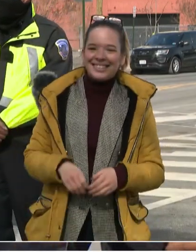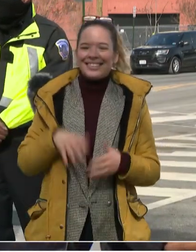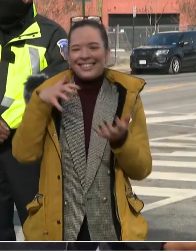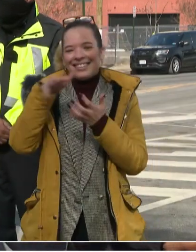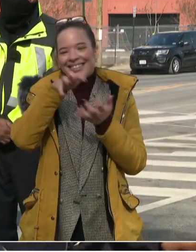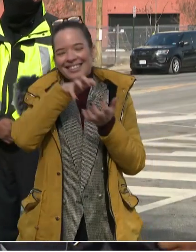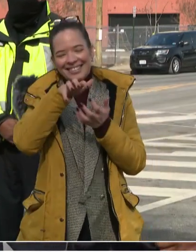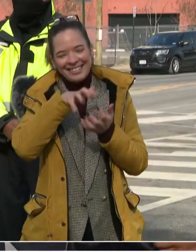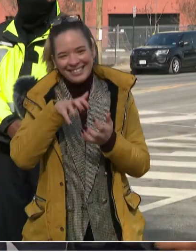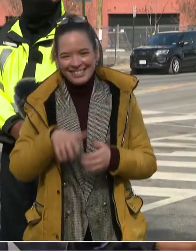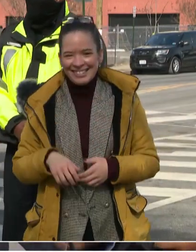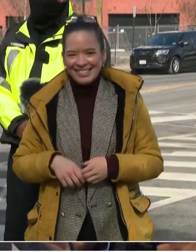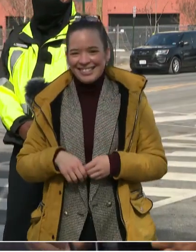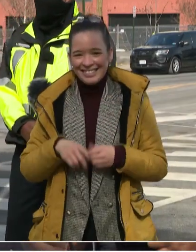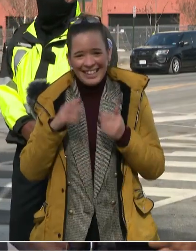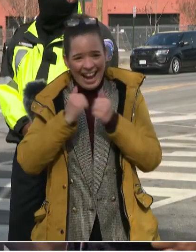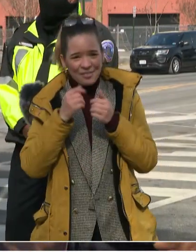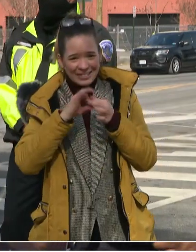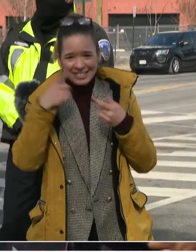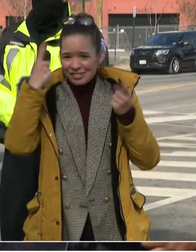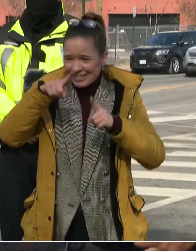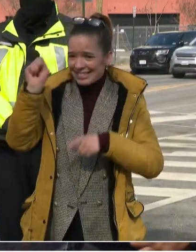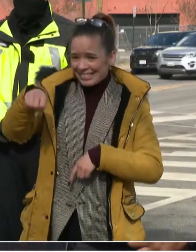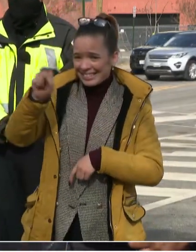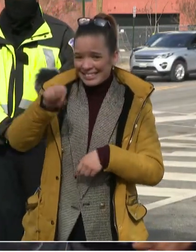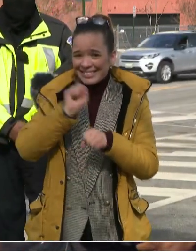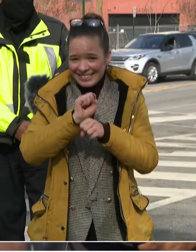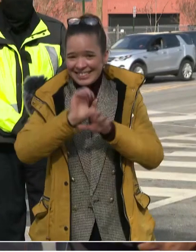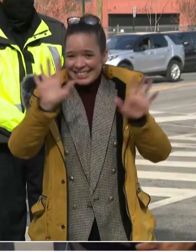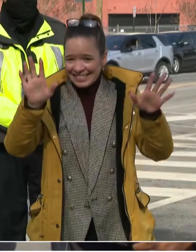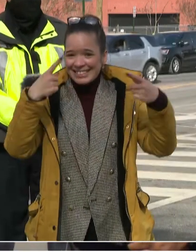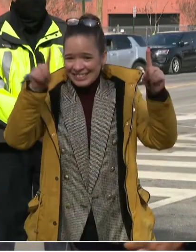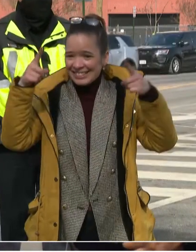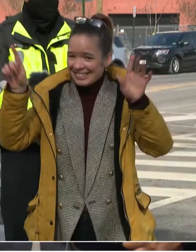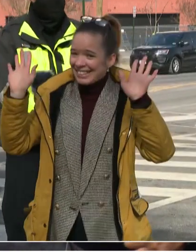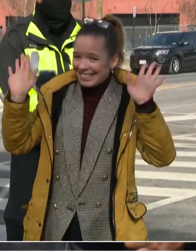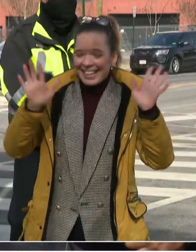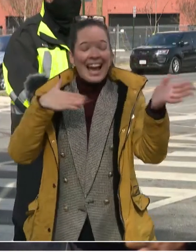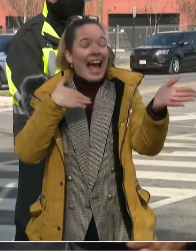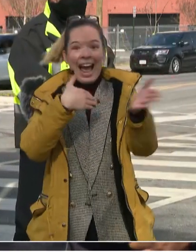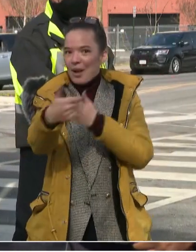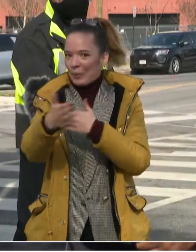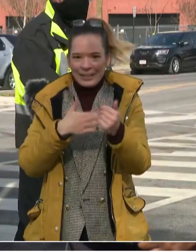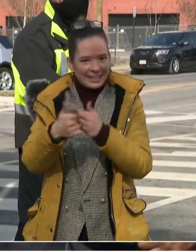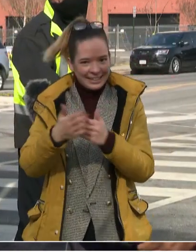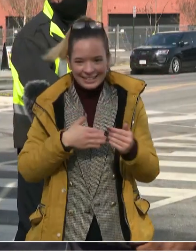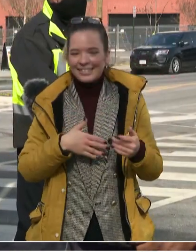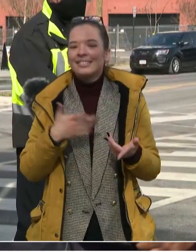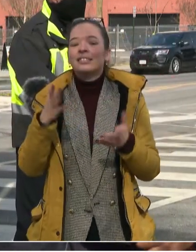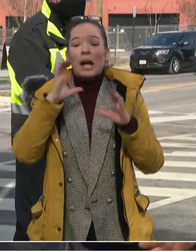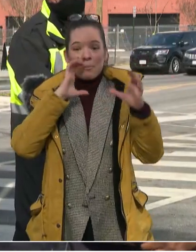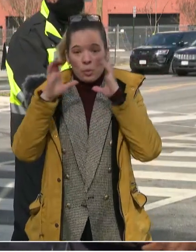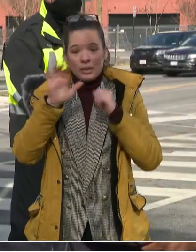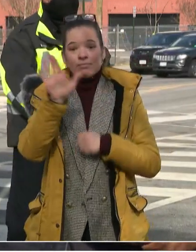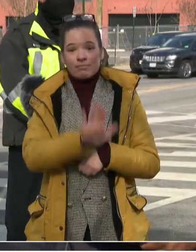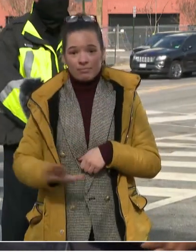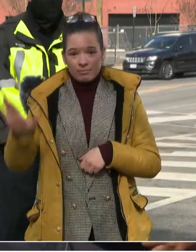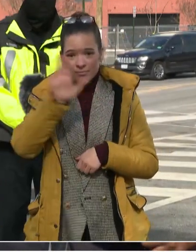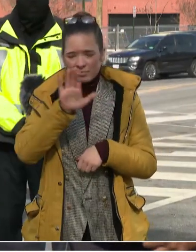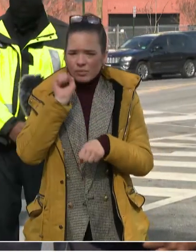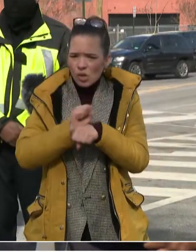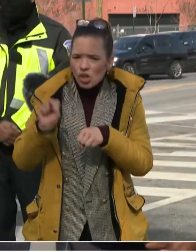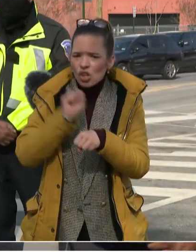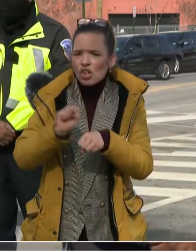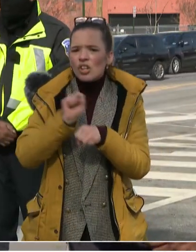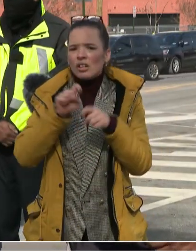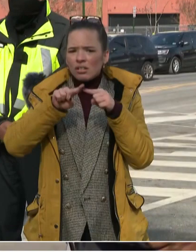See how this collaboration works? The communication between our agencies is around the clock and effective. In addition to